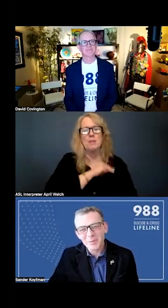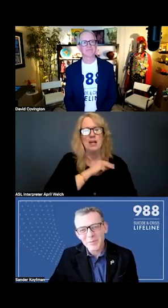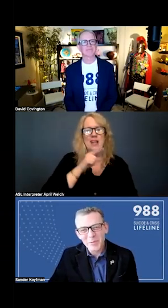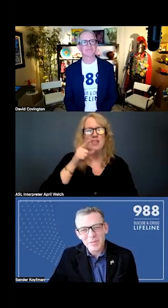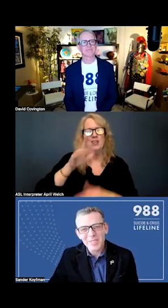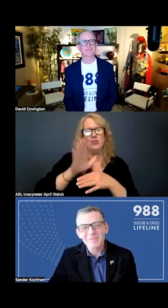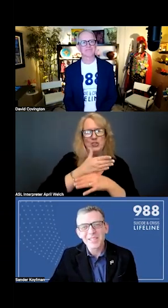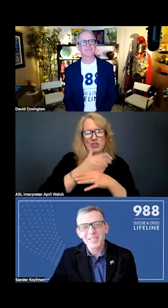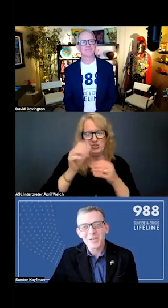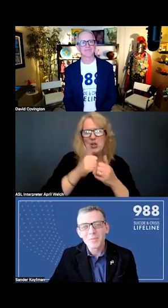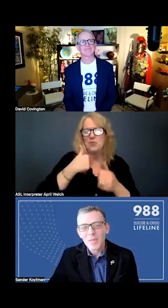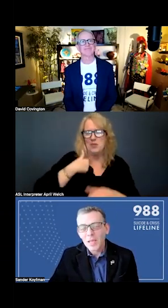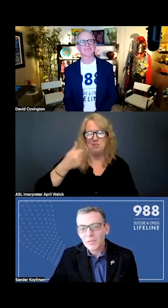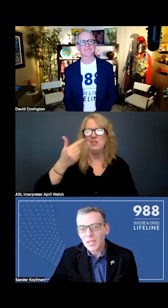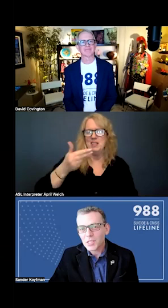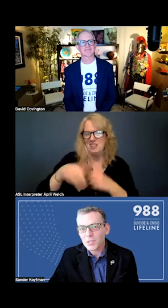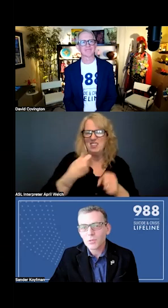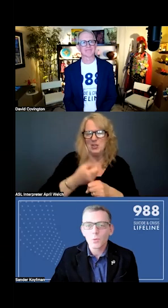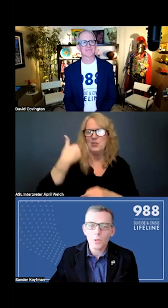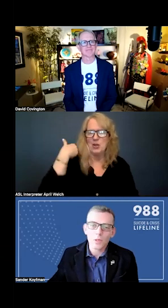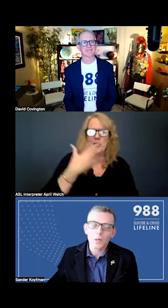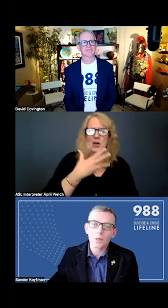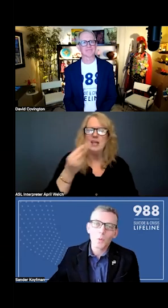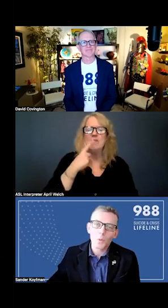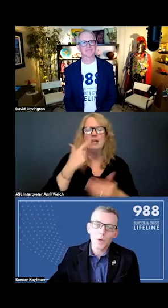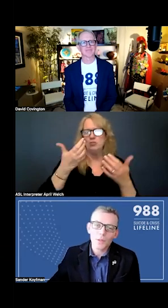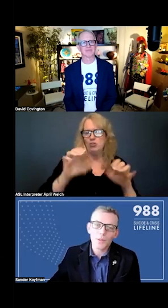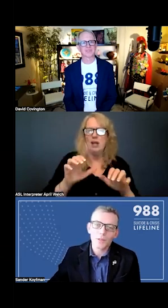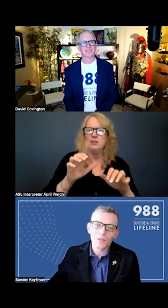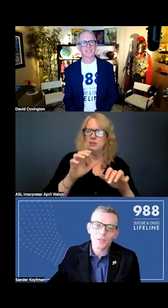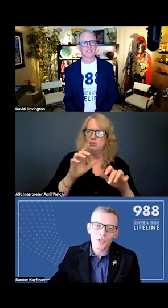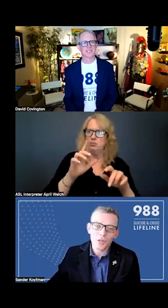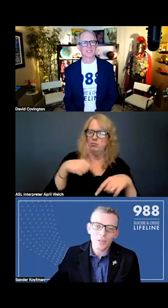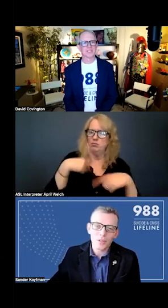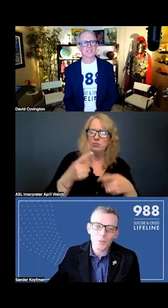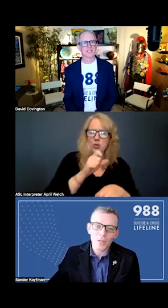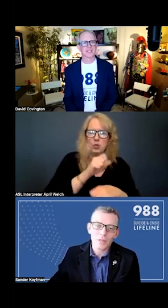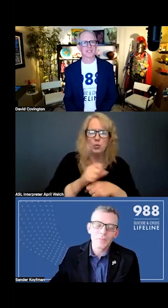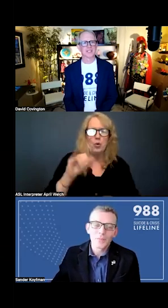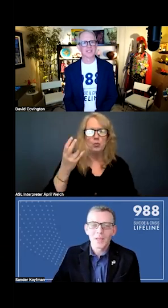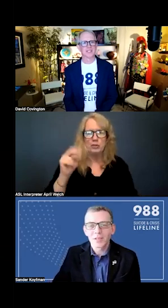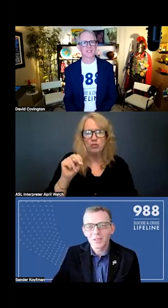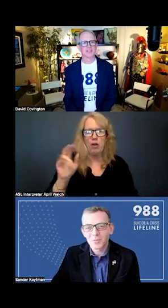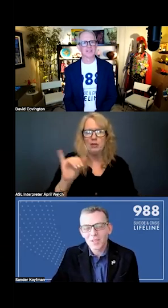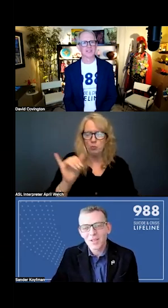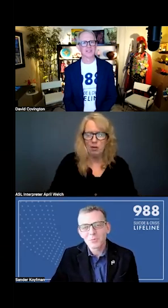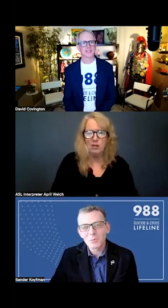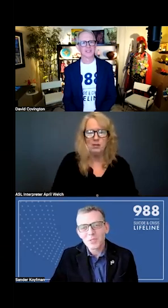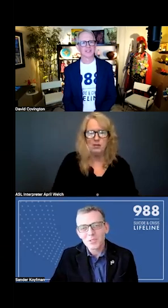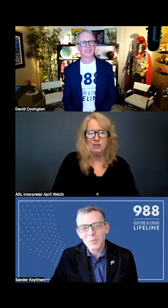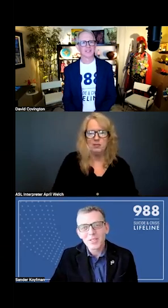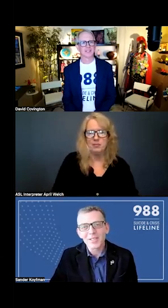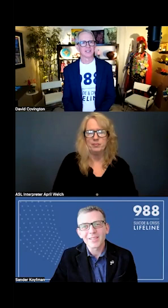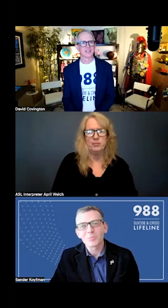shared with me some years ago, and I've had a chance to work with John as well. We were